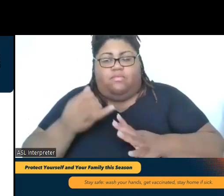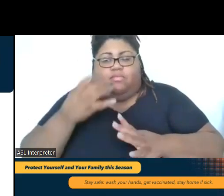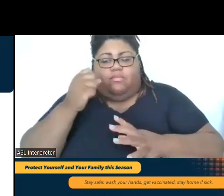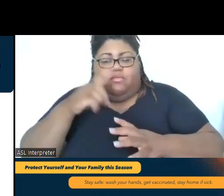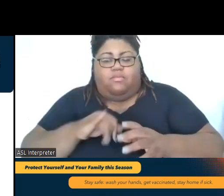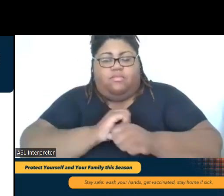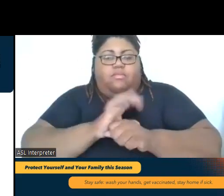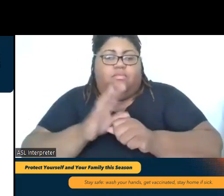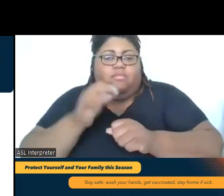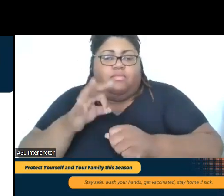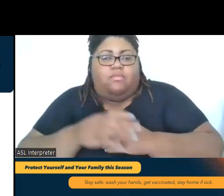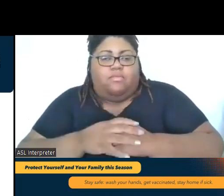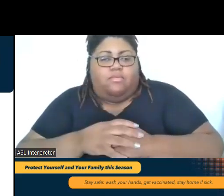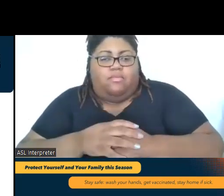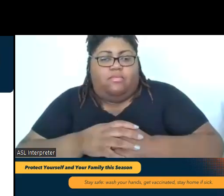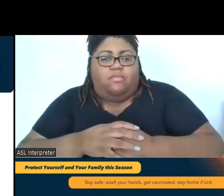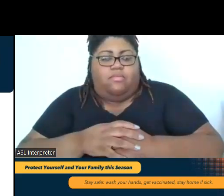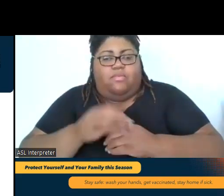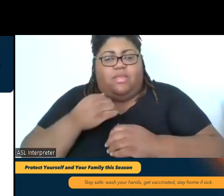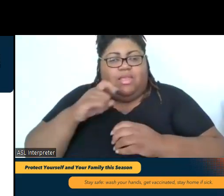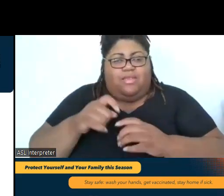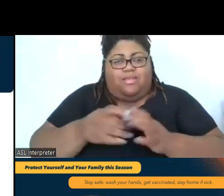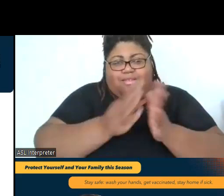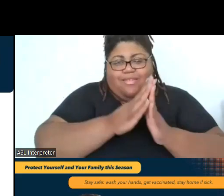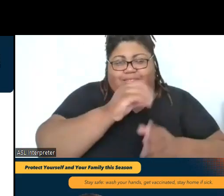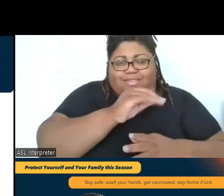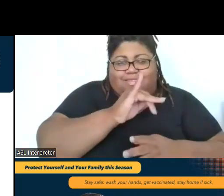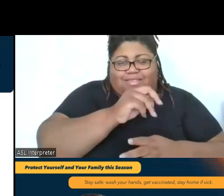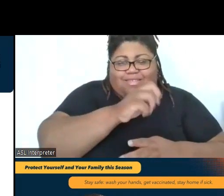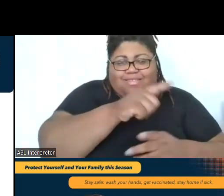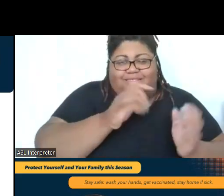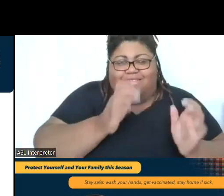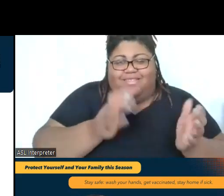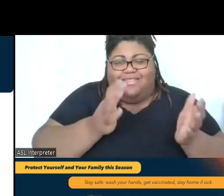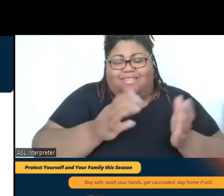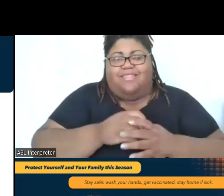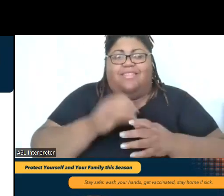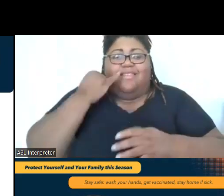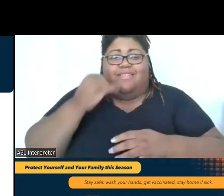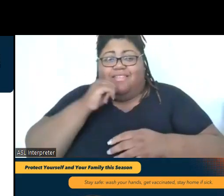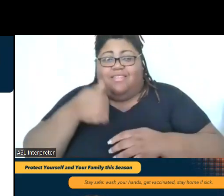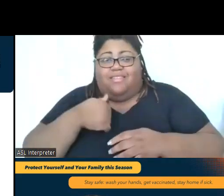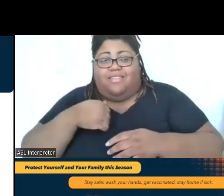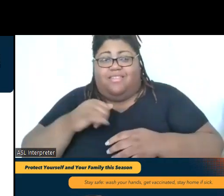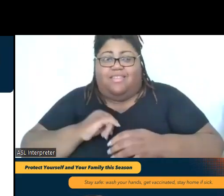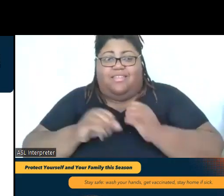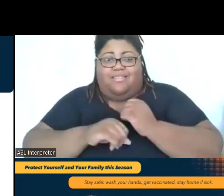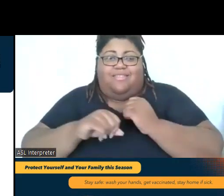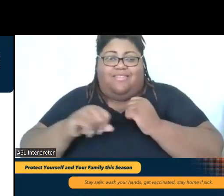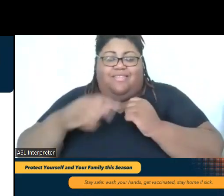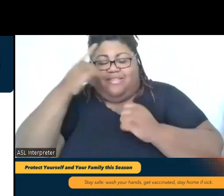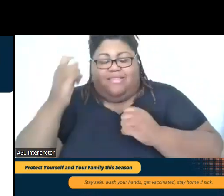I might then hand it back to Connie to help me. Otherwise, I'll just go one by one. And if there are ones that you wanted me to answer in particular.